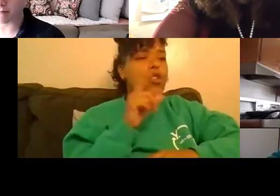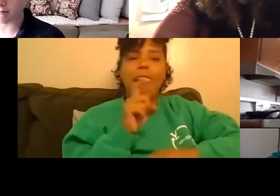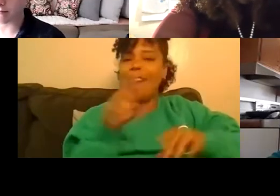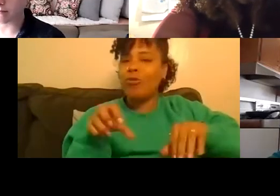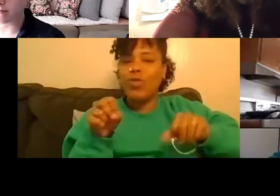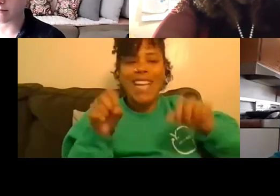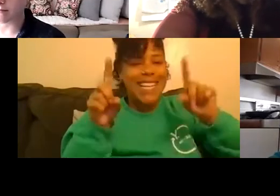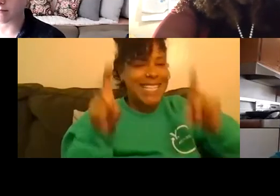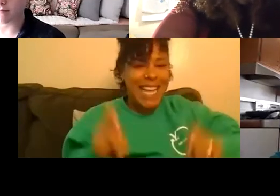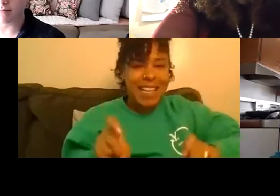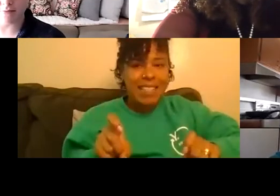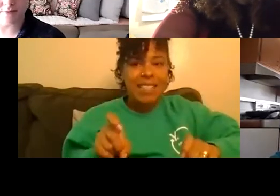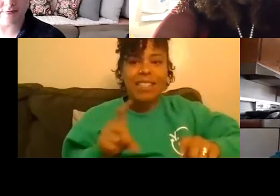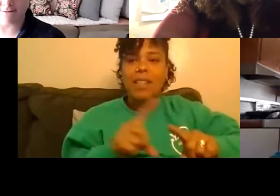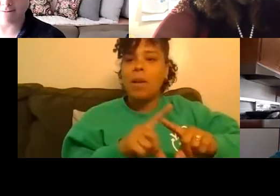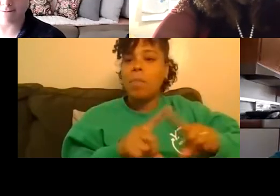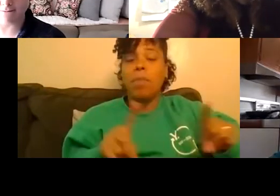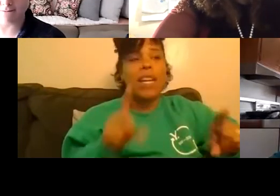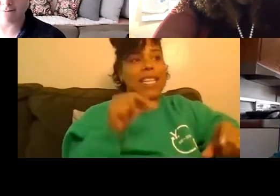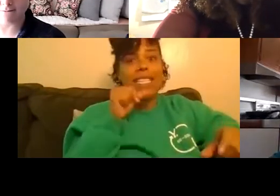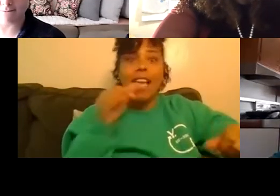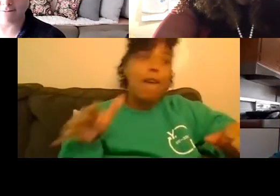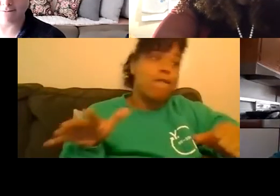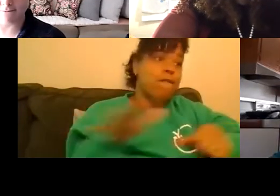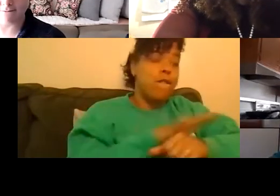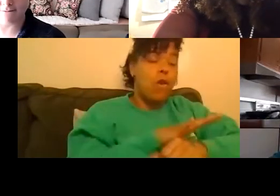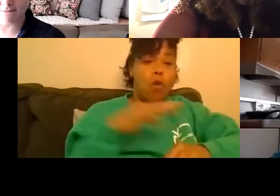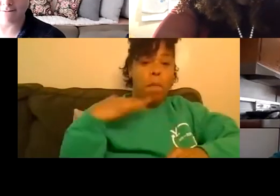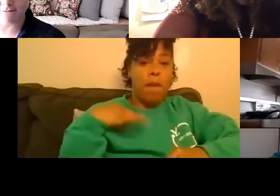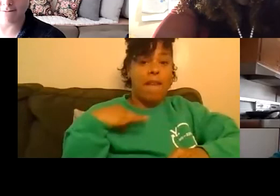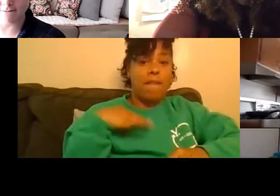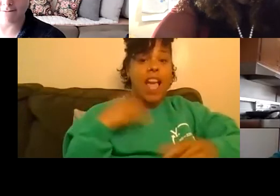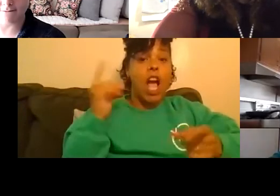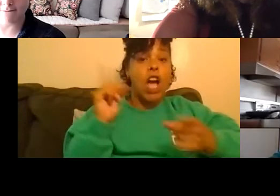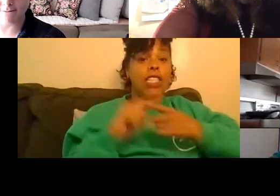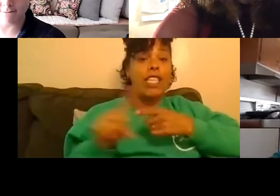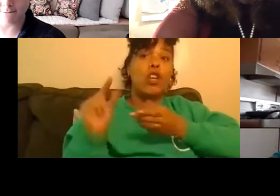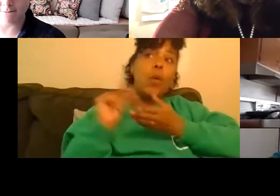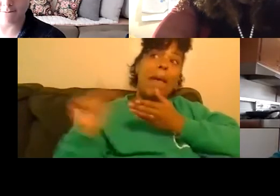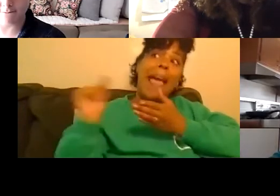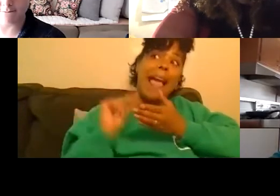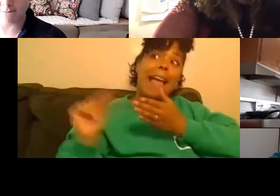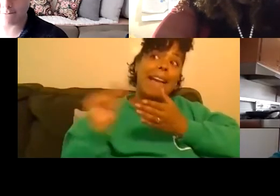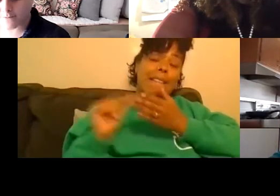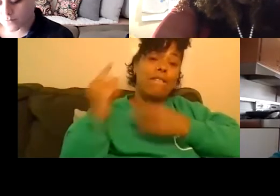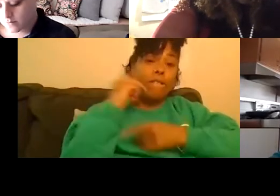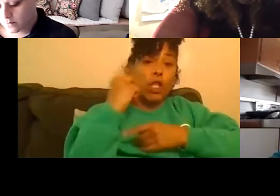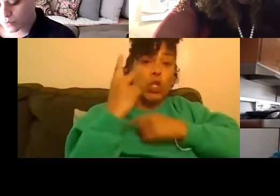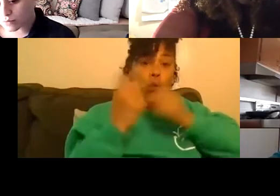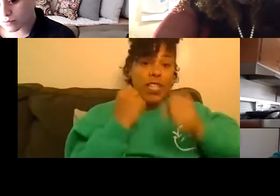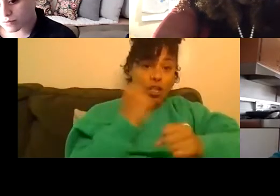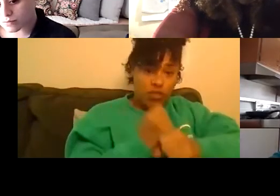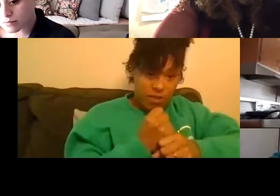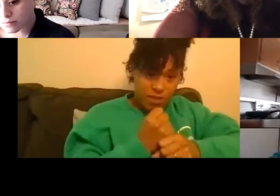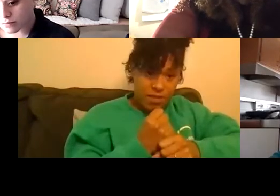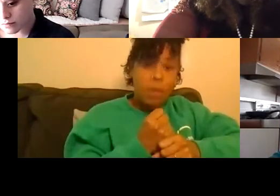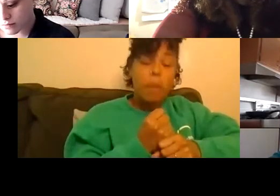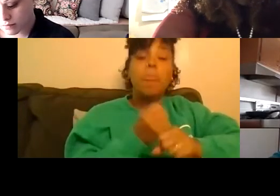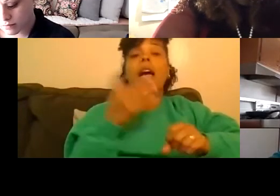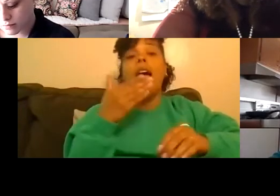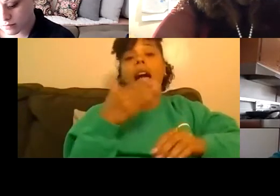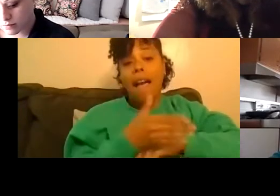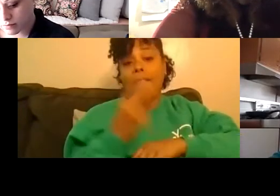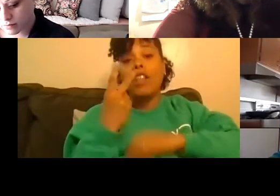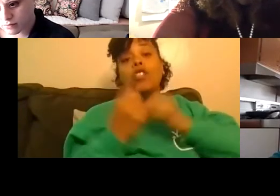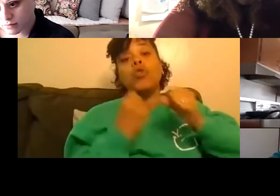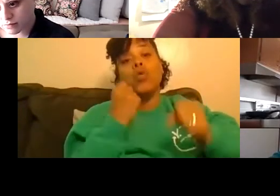but the life insurance is not a full benefit until you've paid them for 2 years. After the 2 years, it becomes a benefit, but it's generally